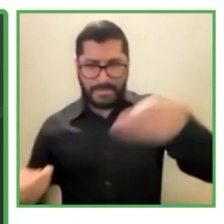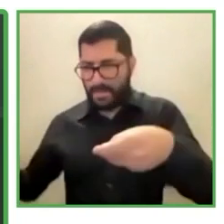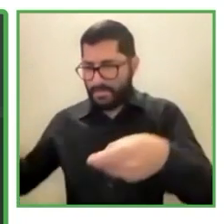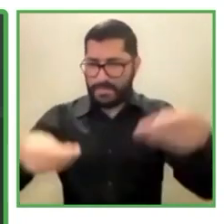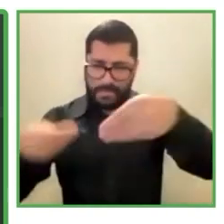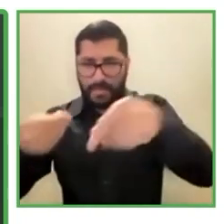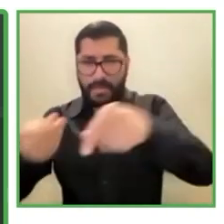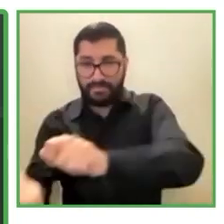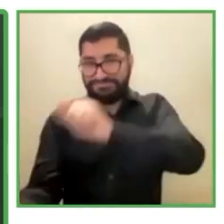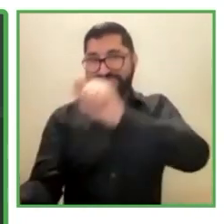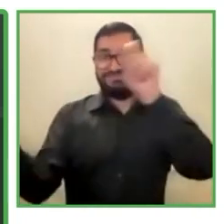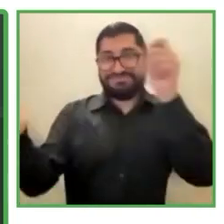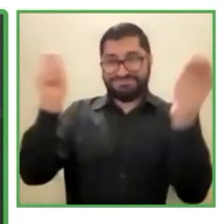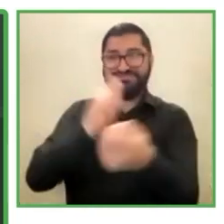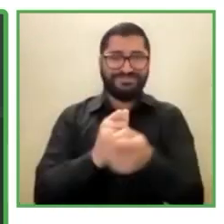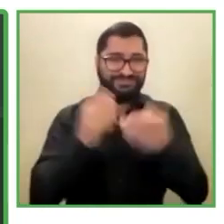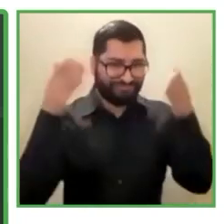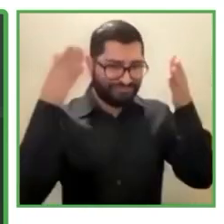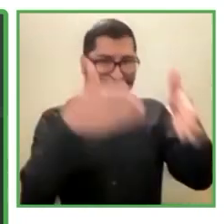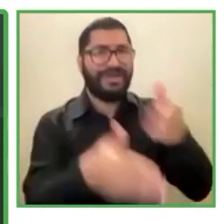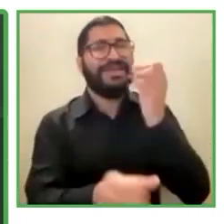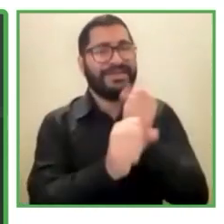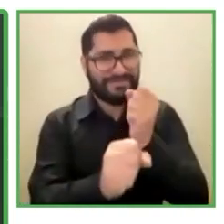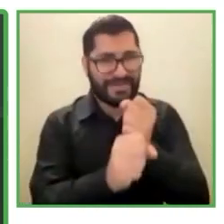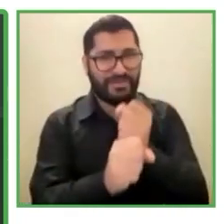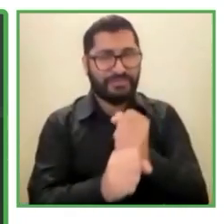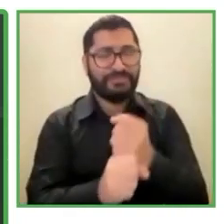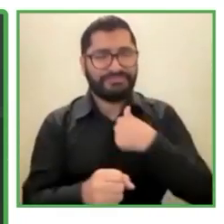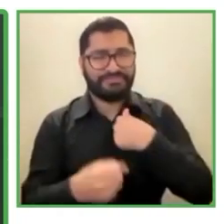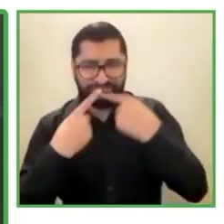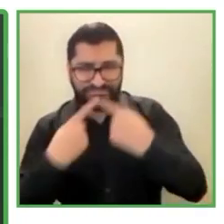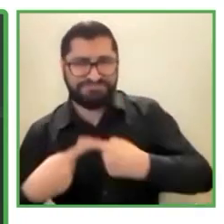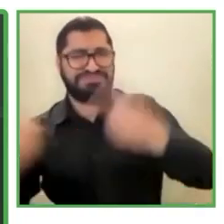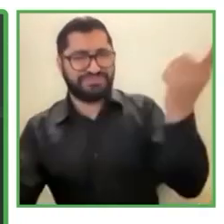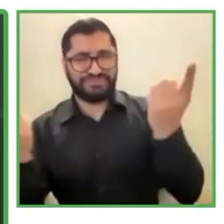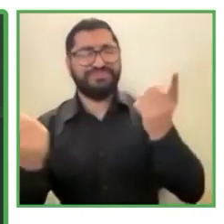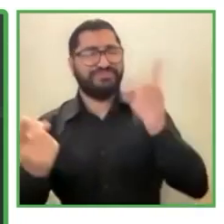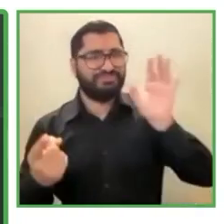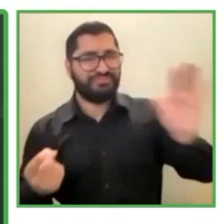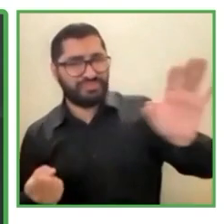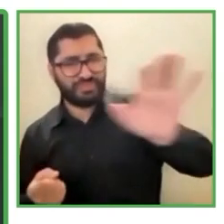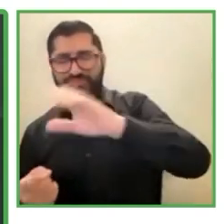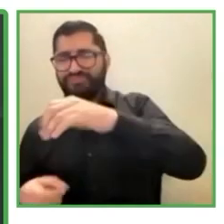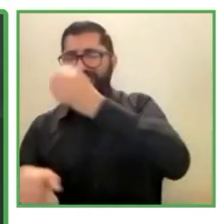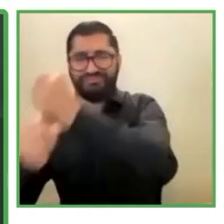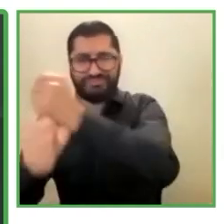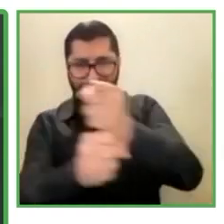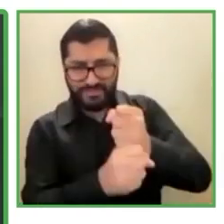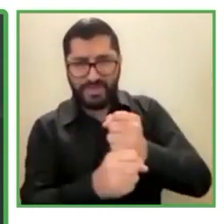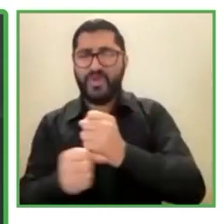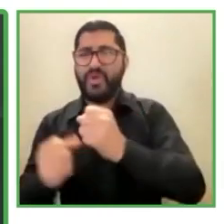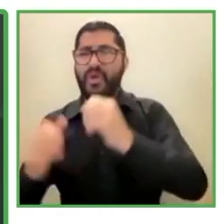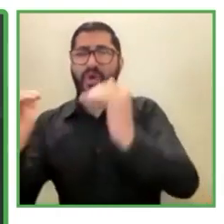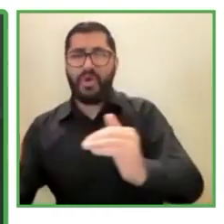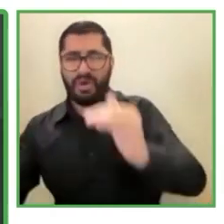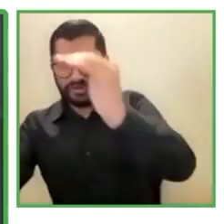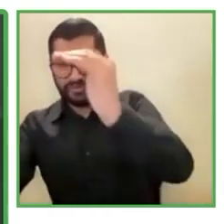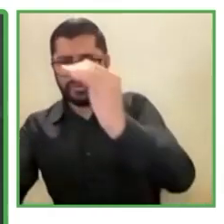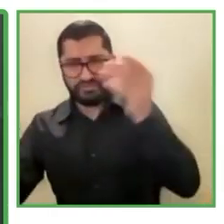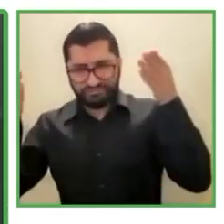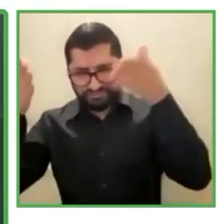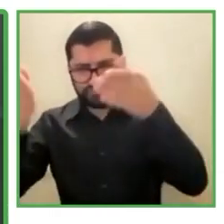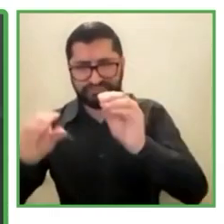of institutions related to labor. And I'm talking about the labor institutions related to